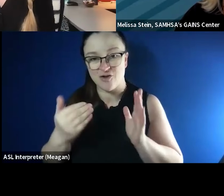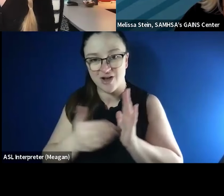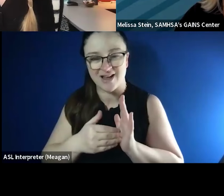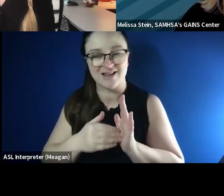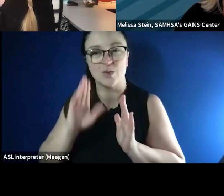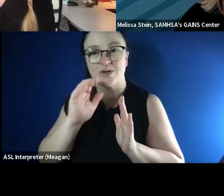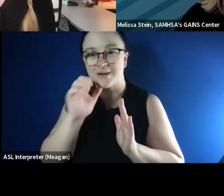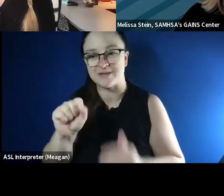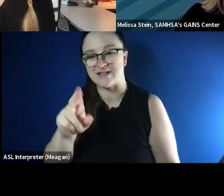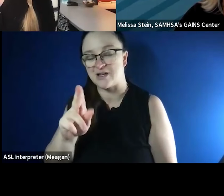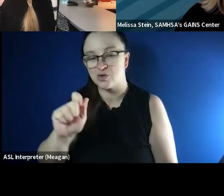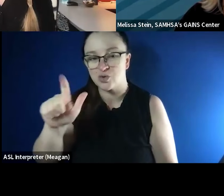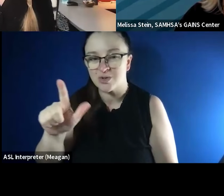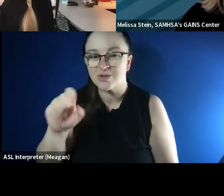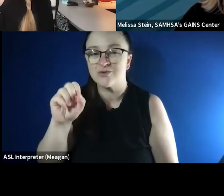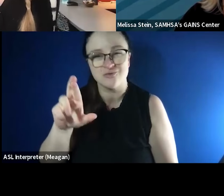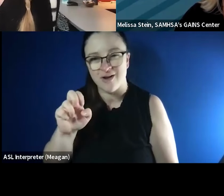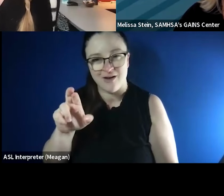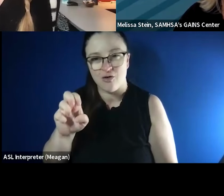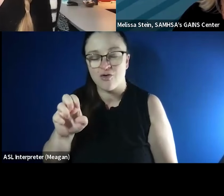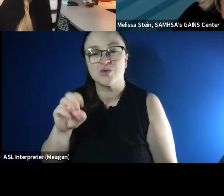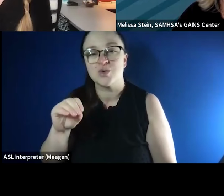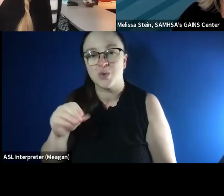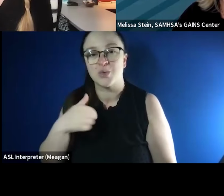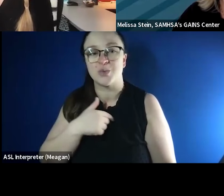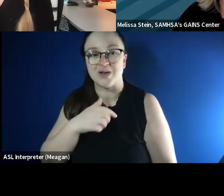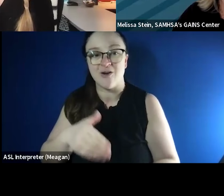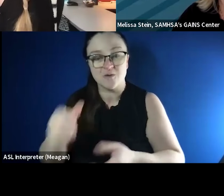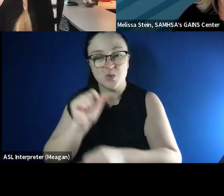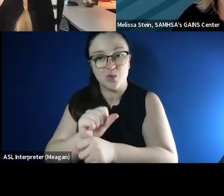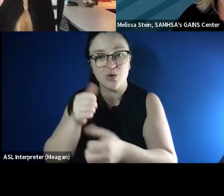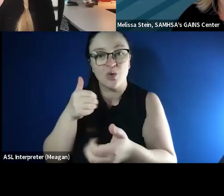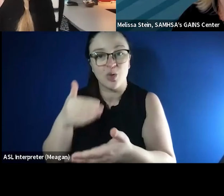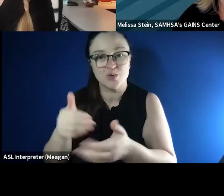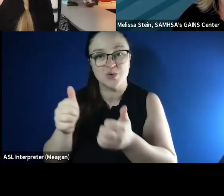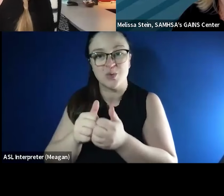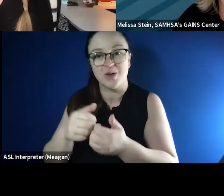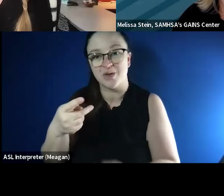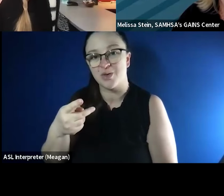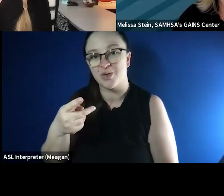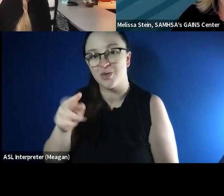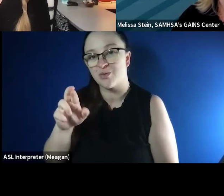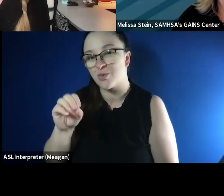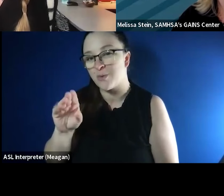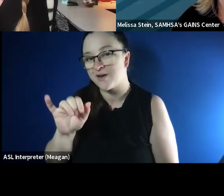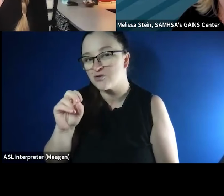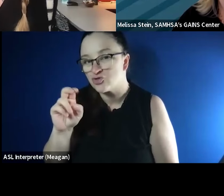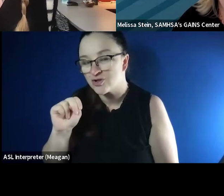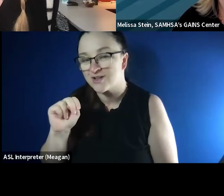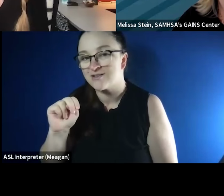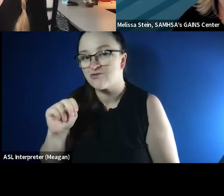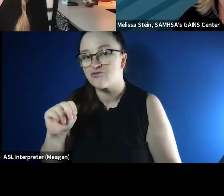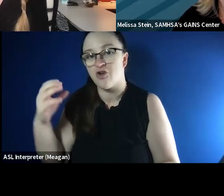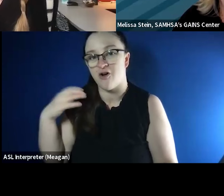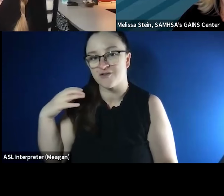often encourage the administrative team to work closely with the probation and parole officers to know that they're a support.